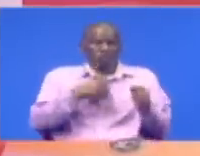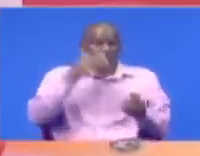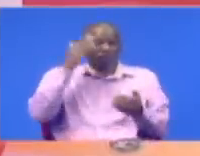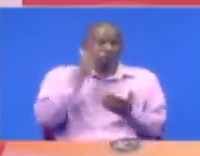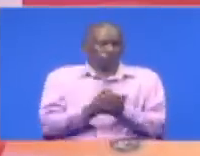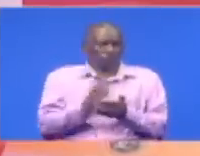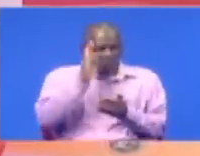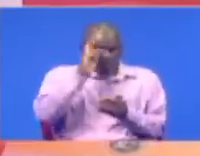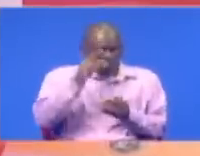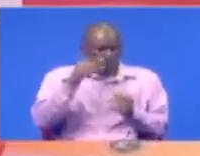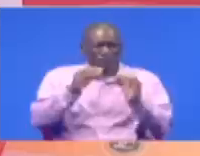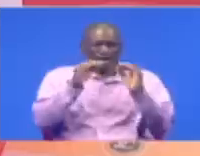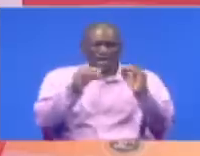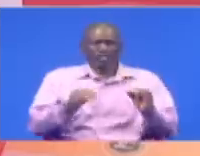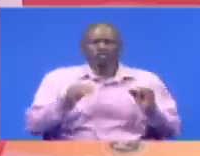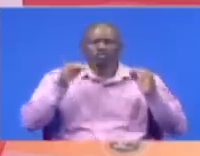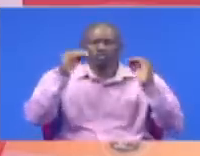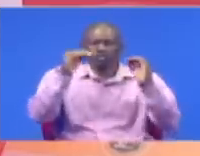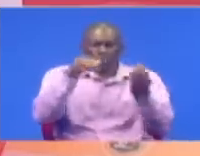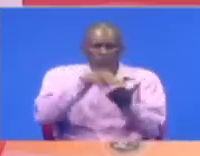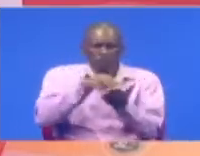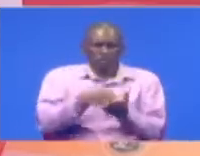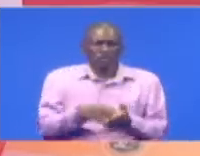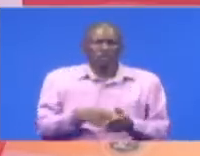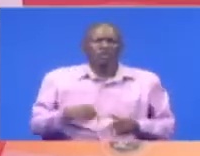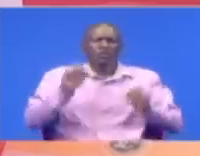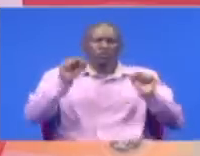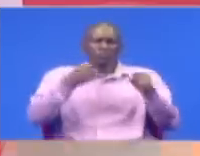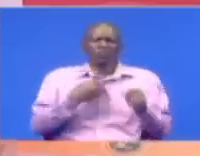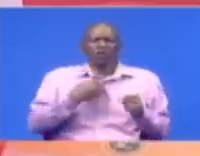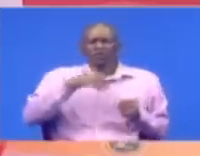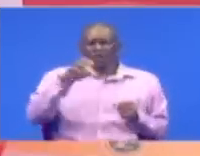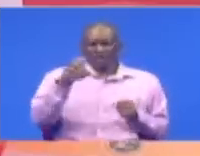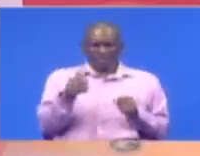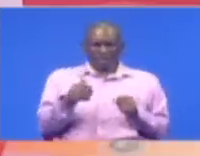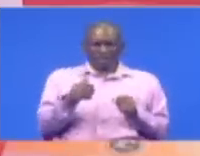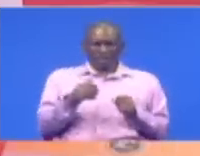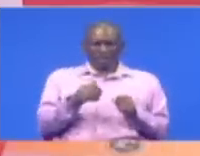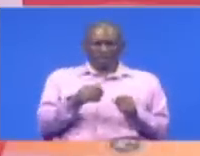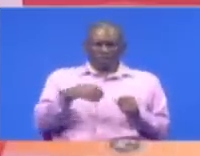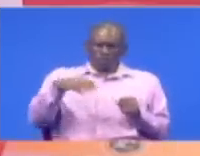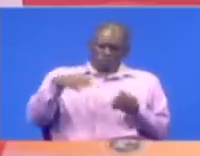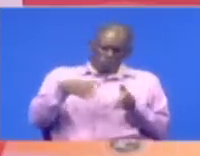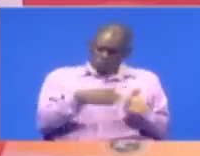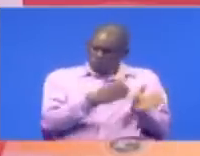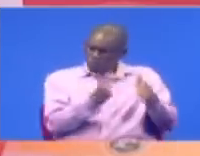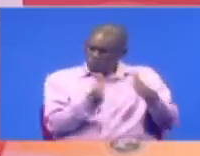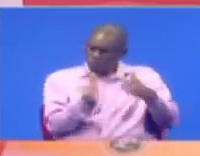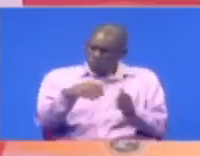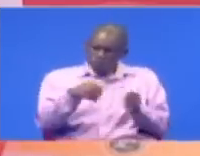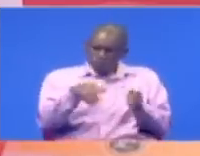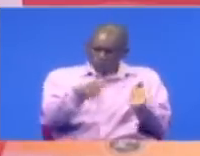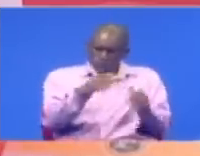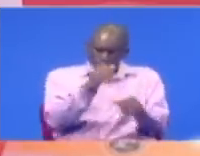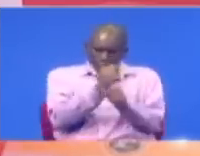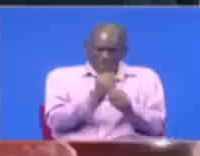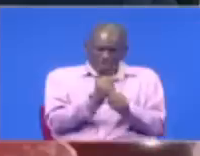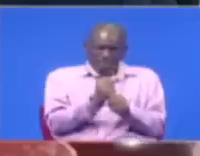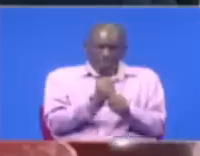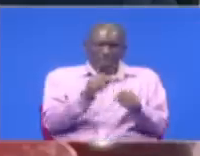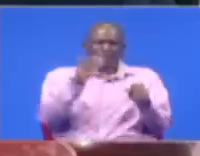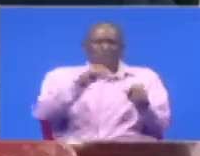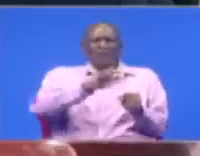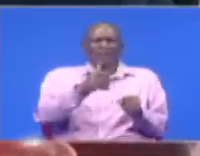genuine reasons for an adjournment. There'll be other maneuvers undertaken by the